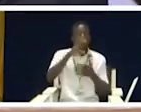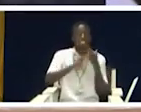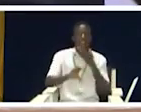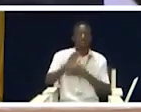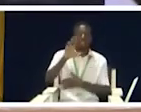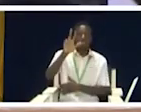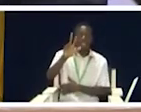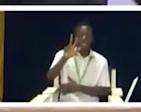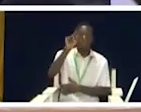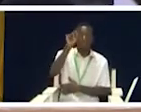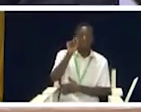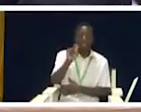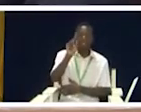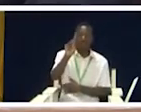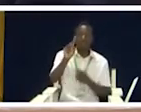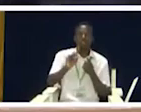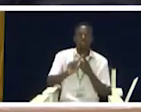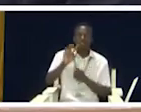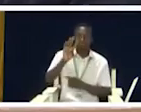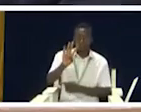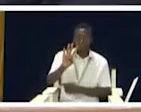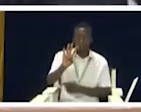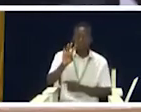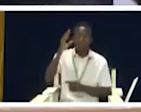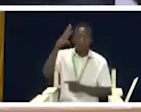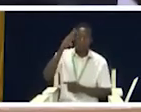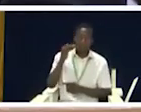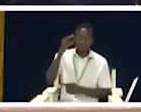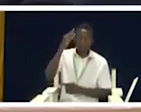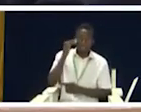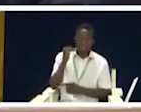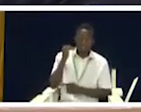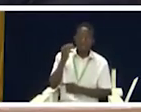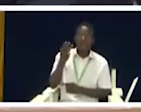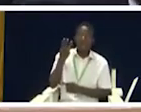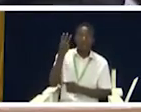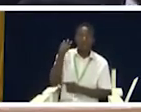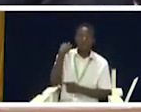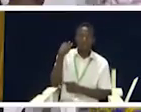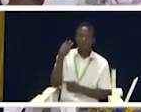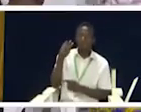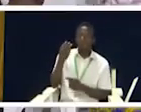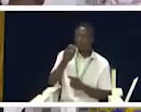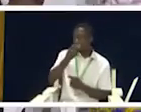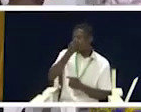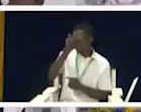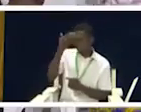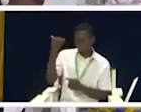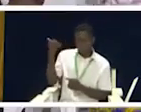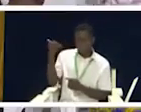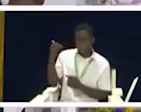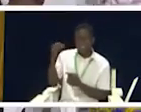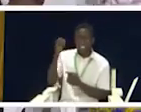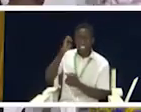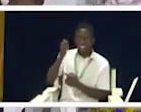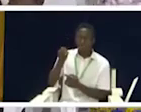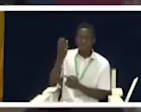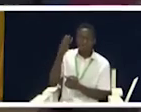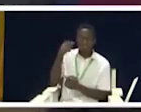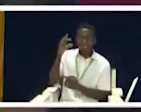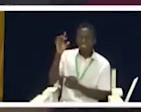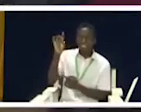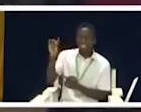Exodus 3 verse 1 to 4. Moses was long forgotten. He was already 80 years old. He was